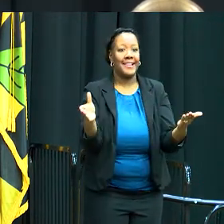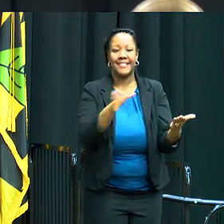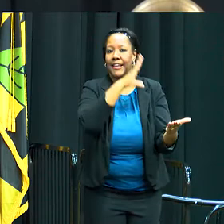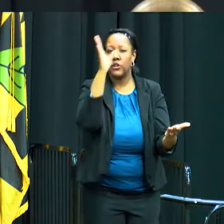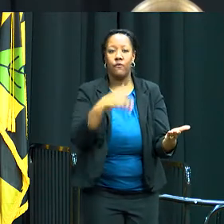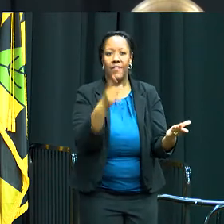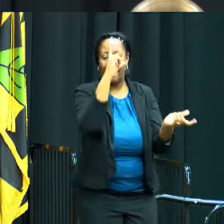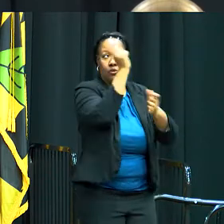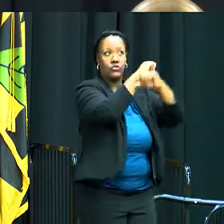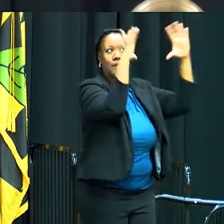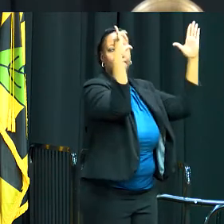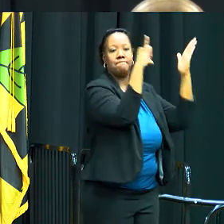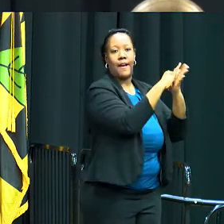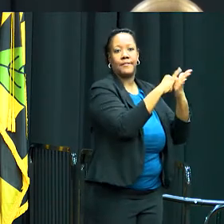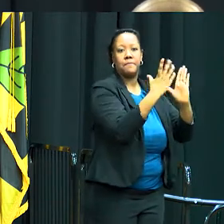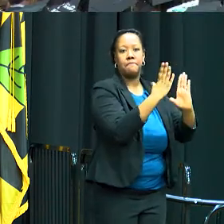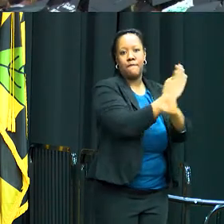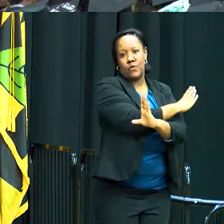before.